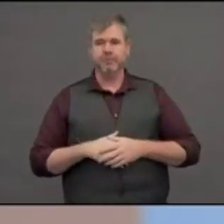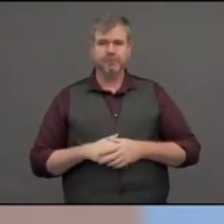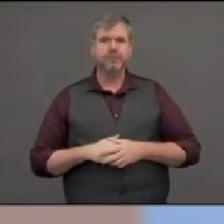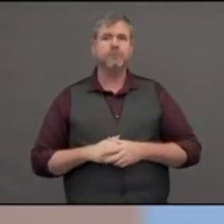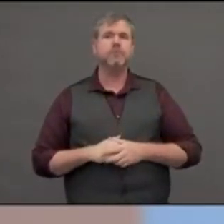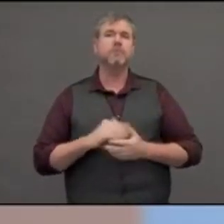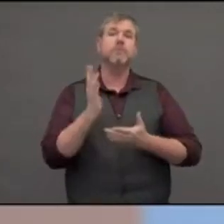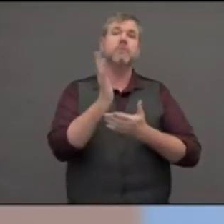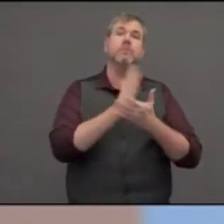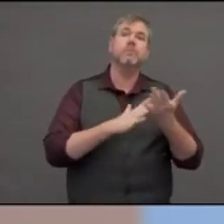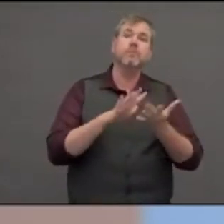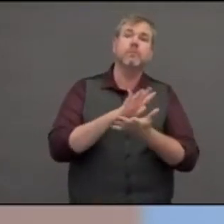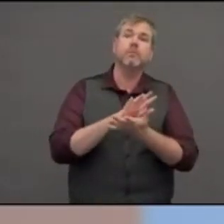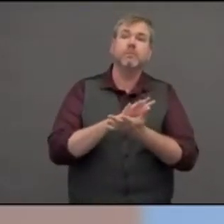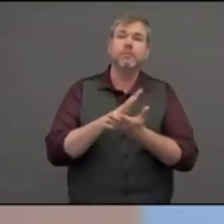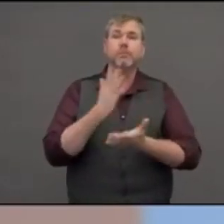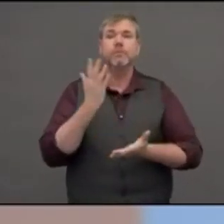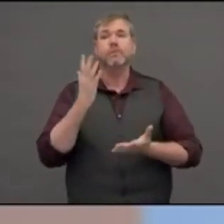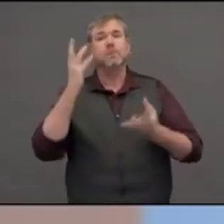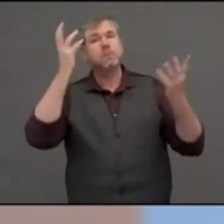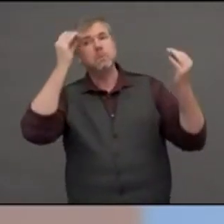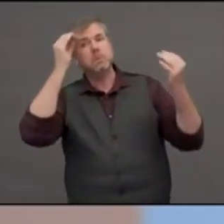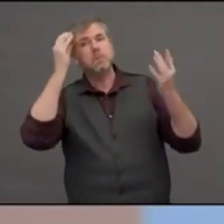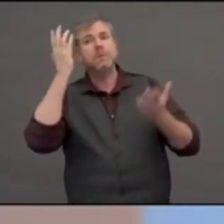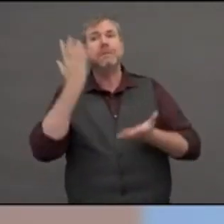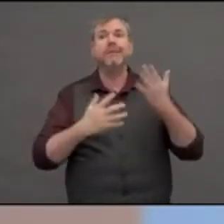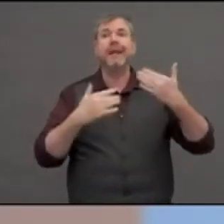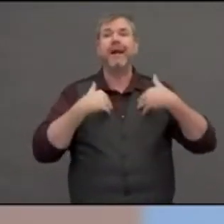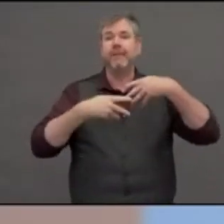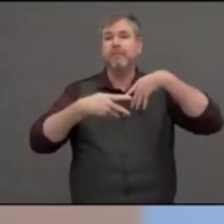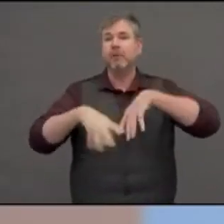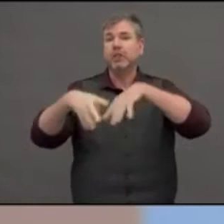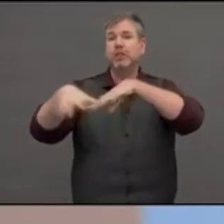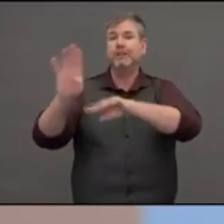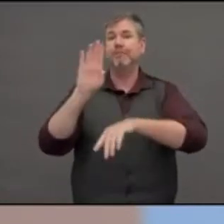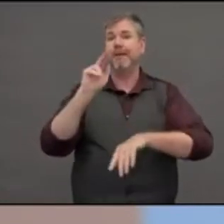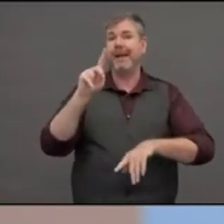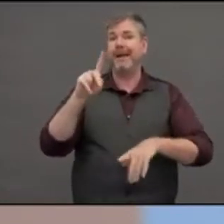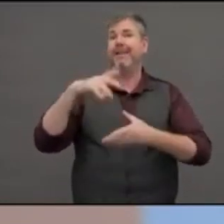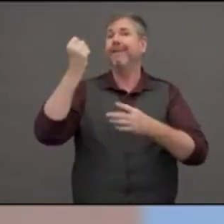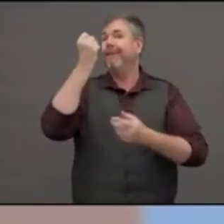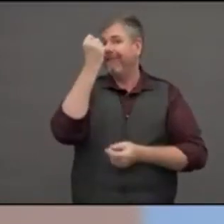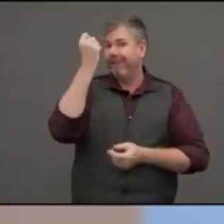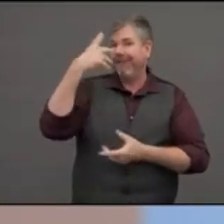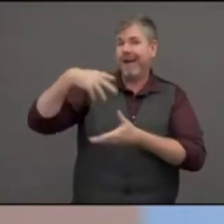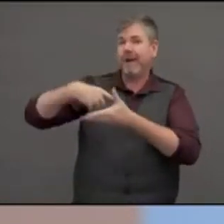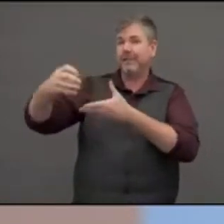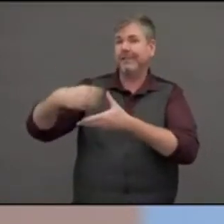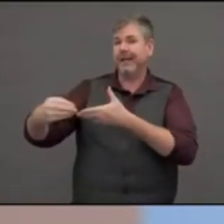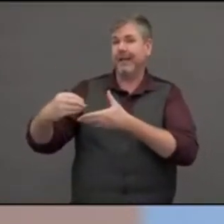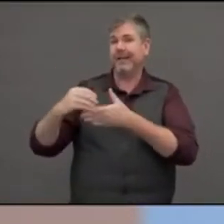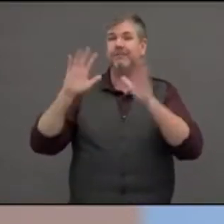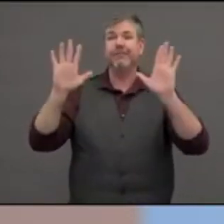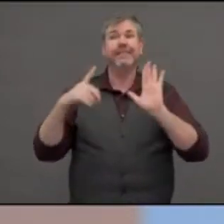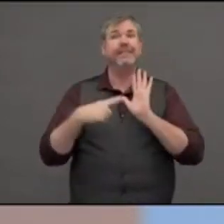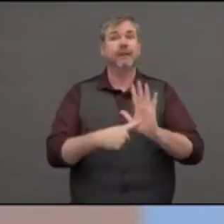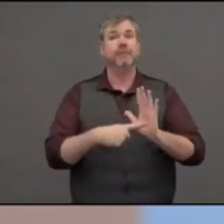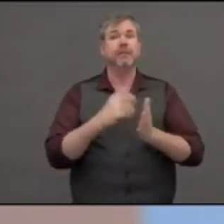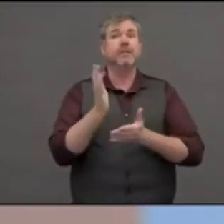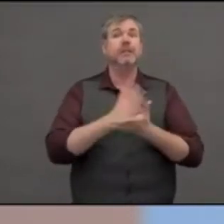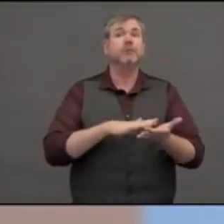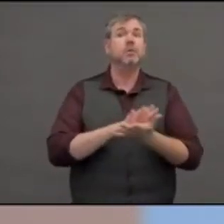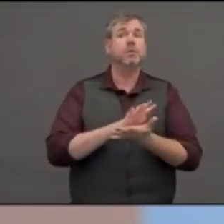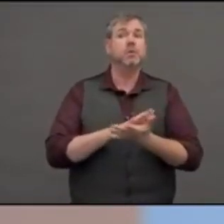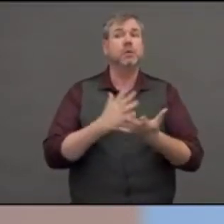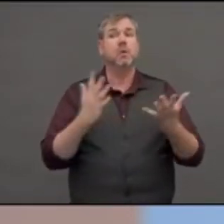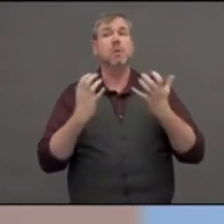outside with a 6 feet social distancing. It's a great example. Some have been wanting to do drama productions. I think that's something